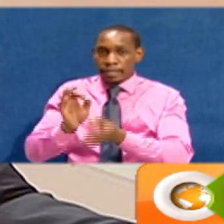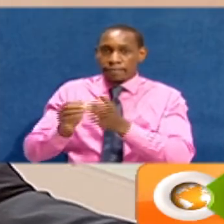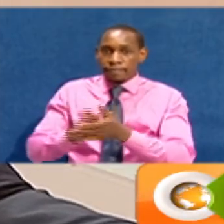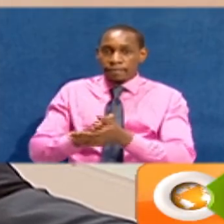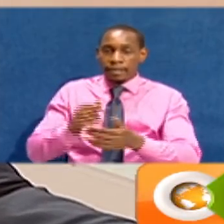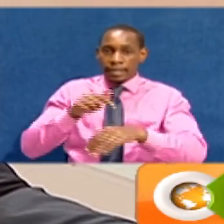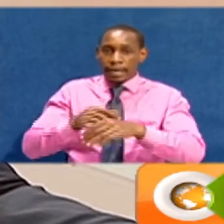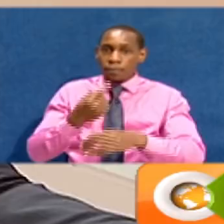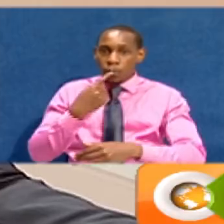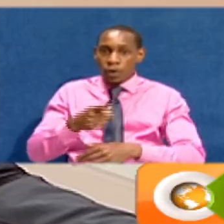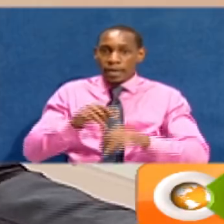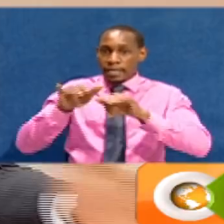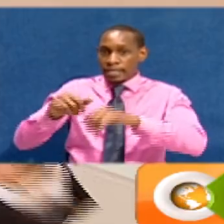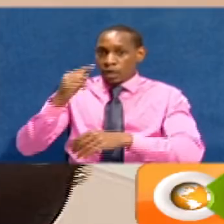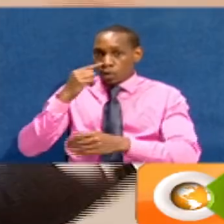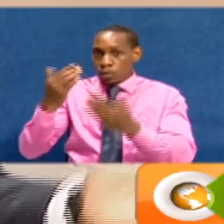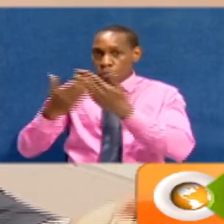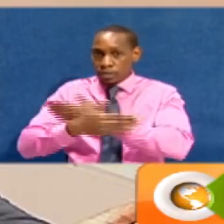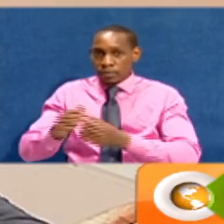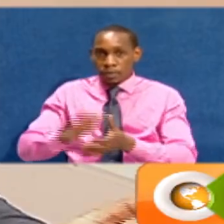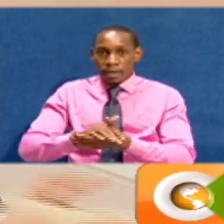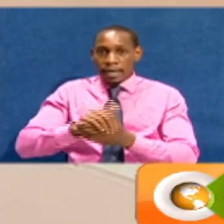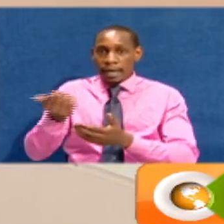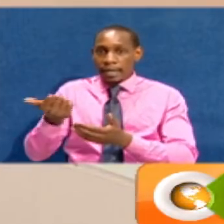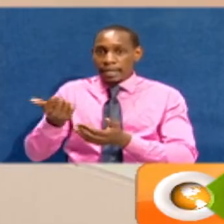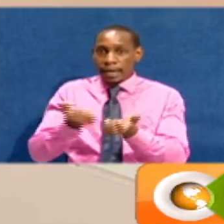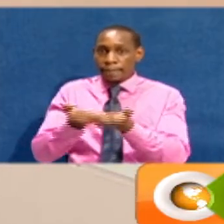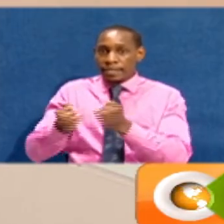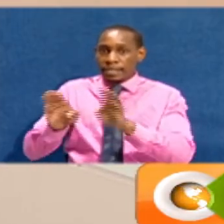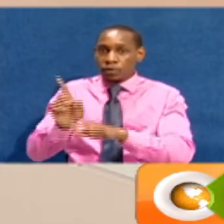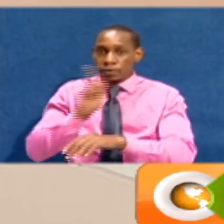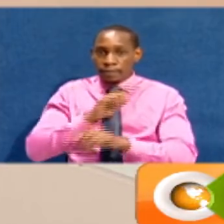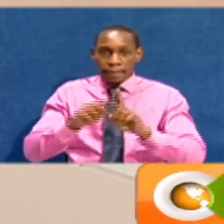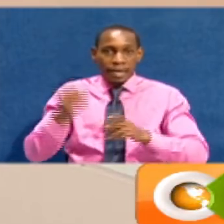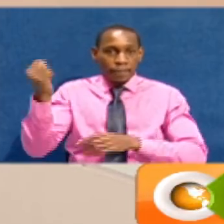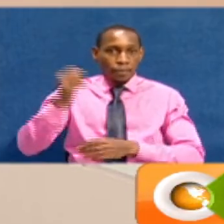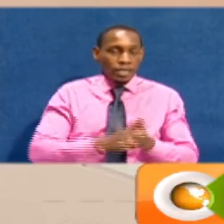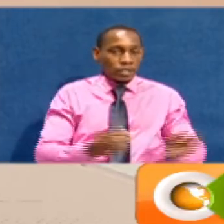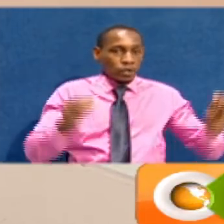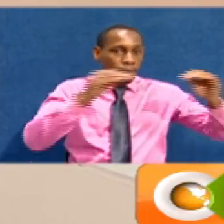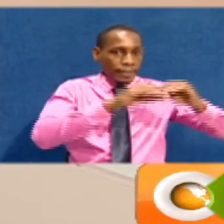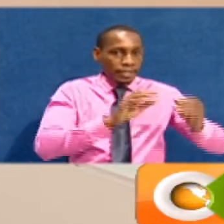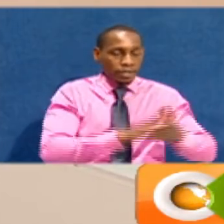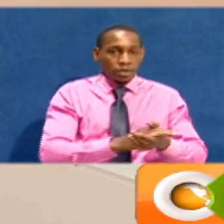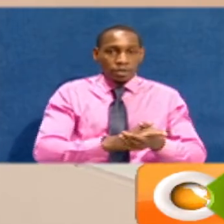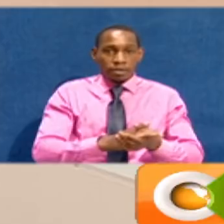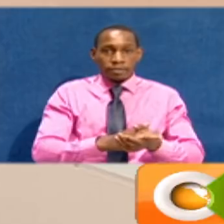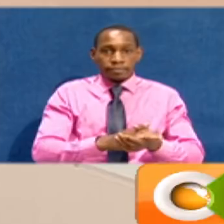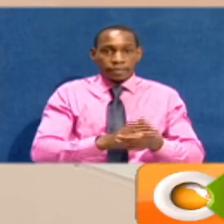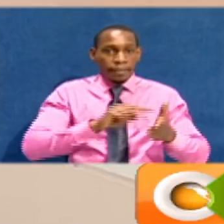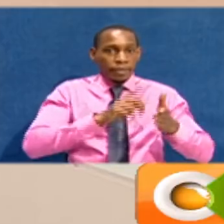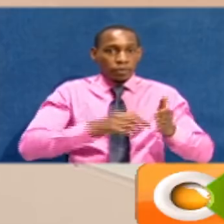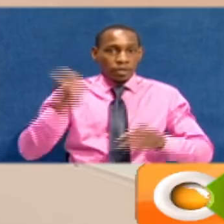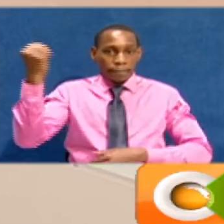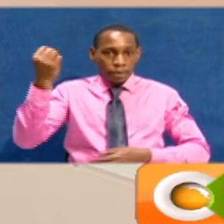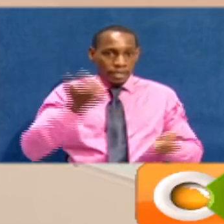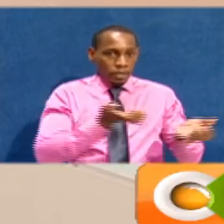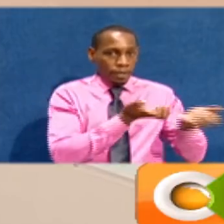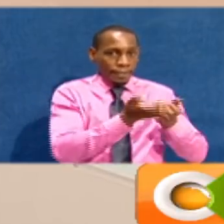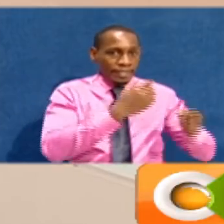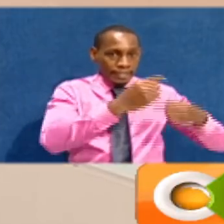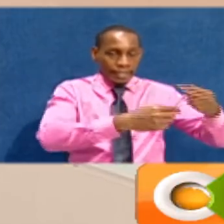have curfew at night and other businesses are closed, how is it that political rallies, which is political business, is going